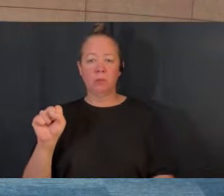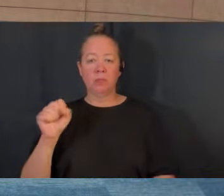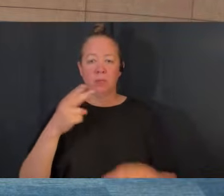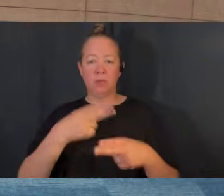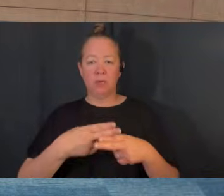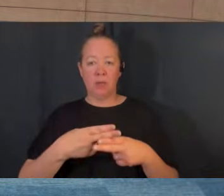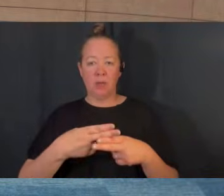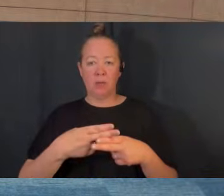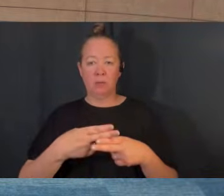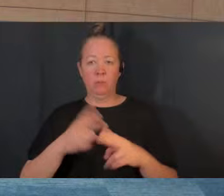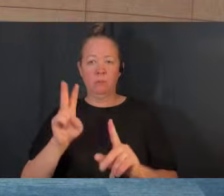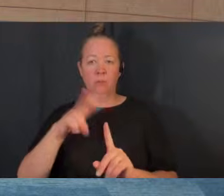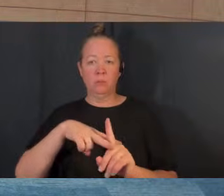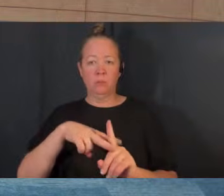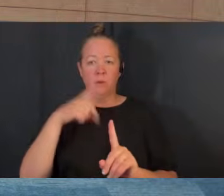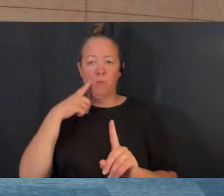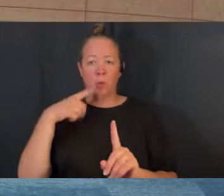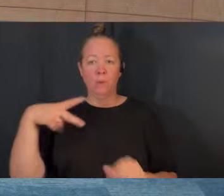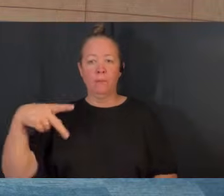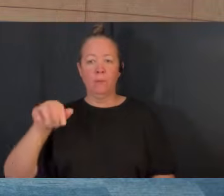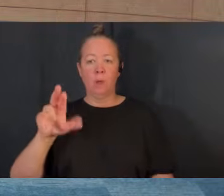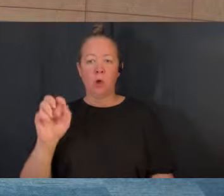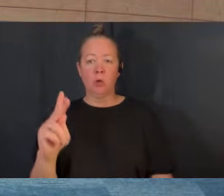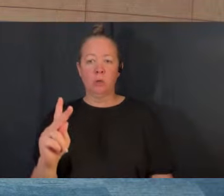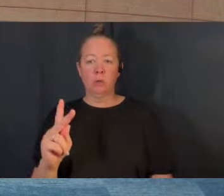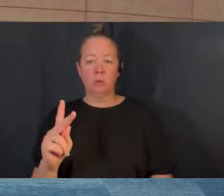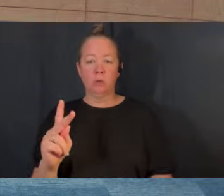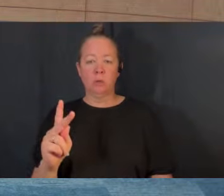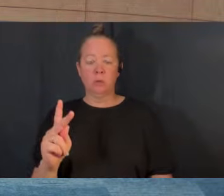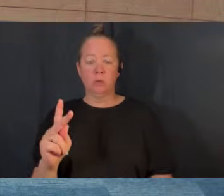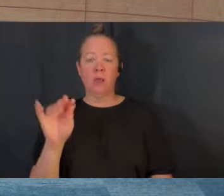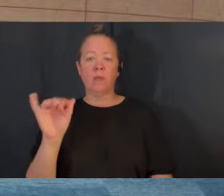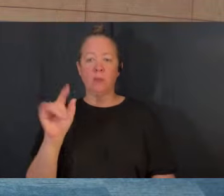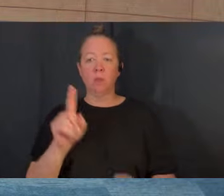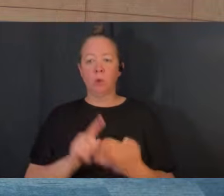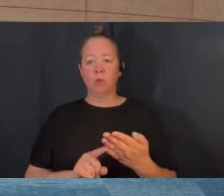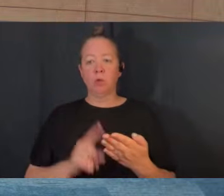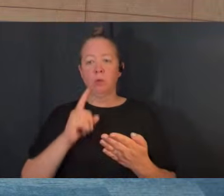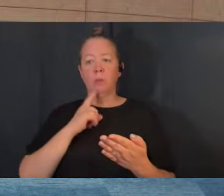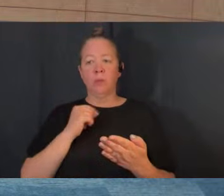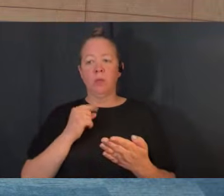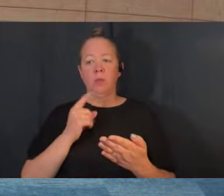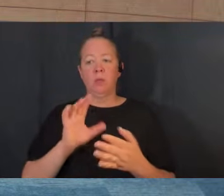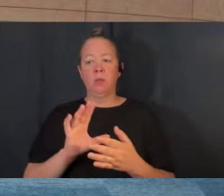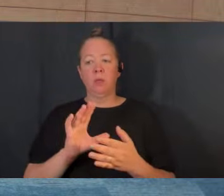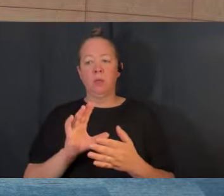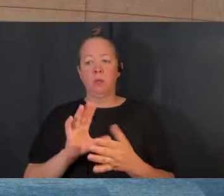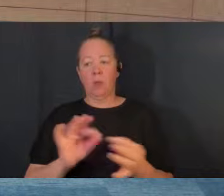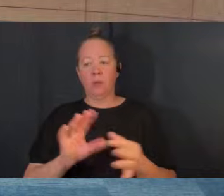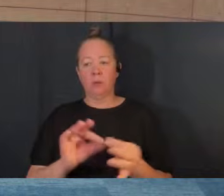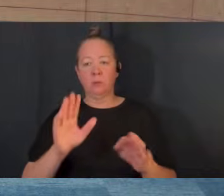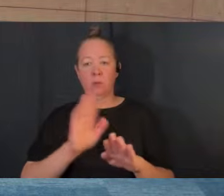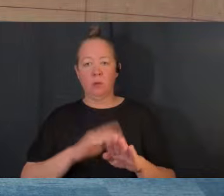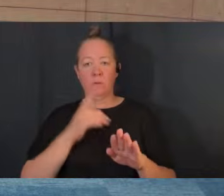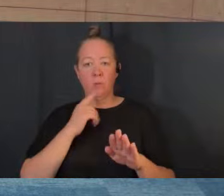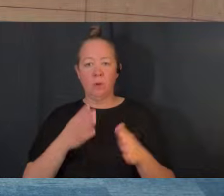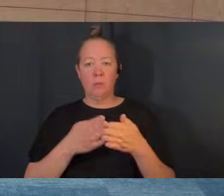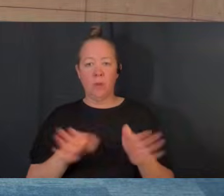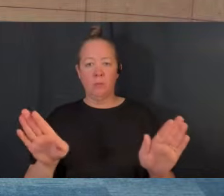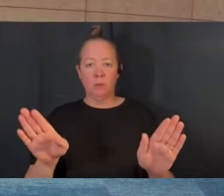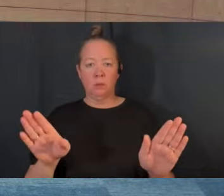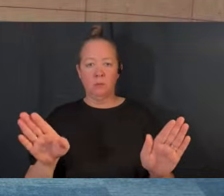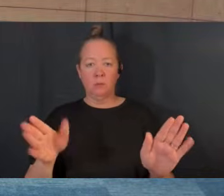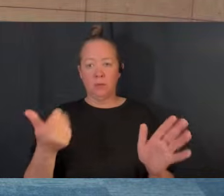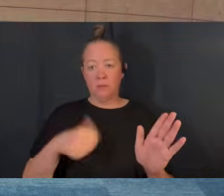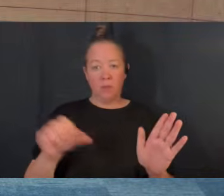namesake for the park. So that is what you would be providing any public input on. Is there any public input on that